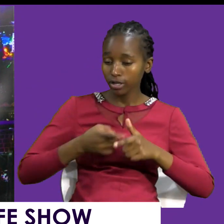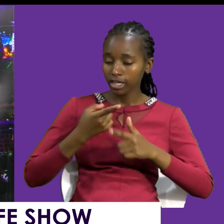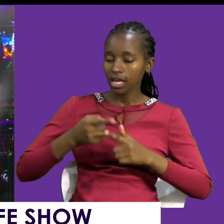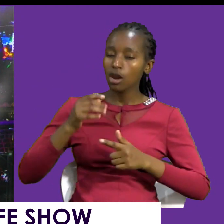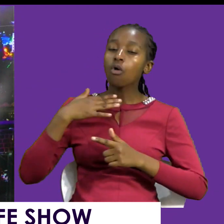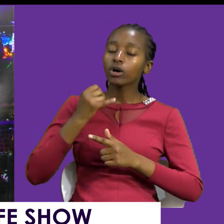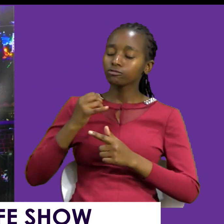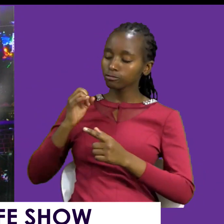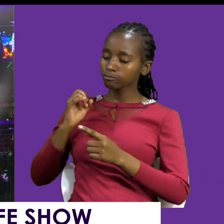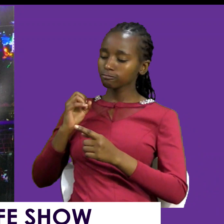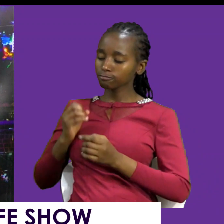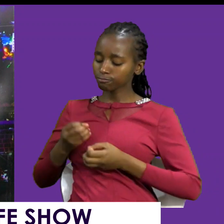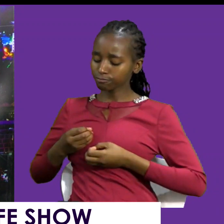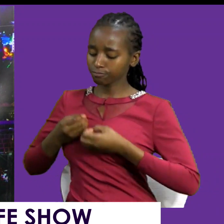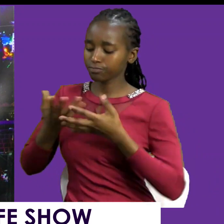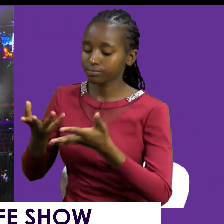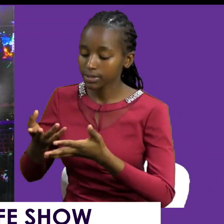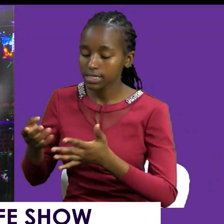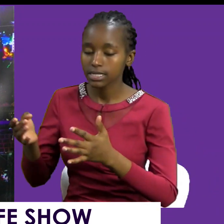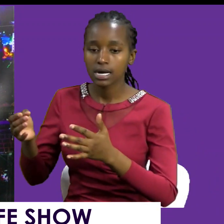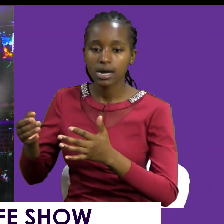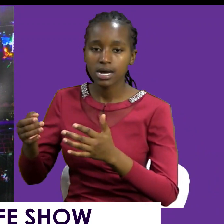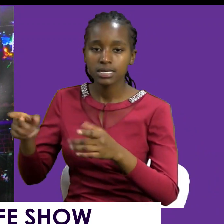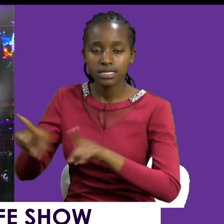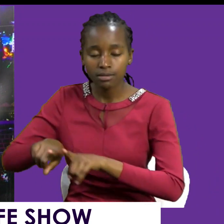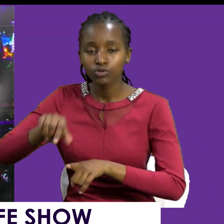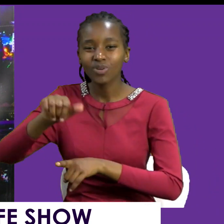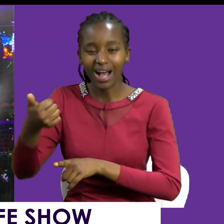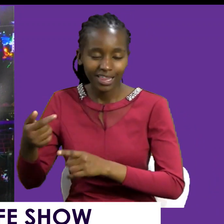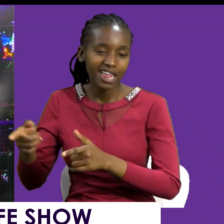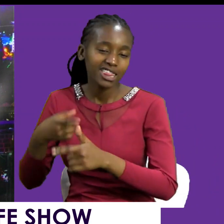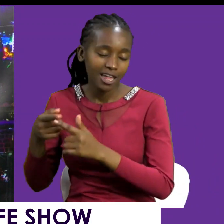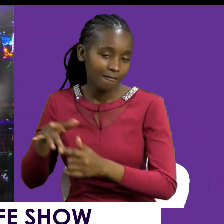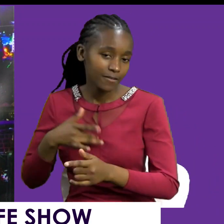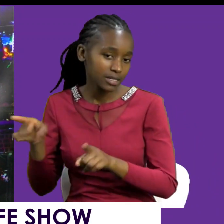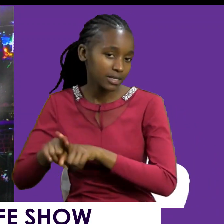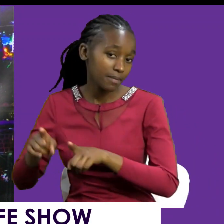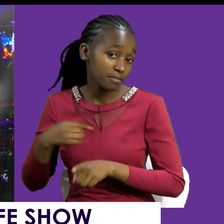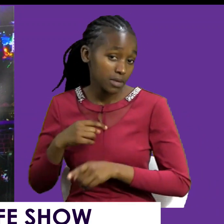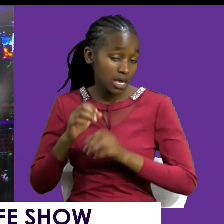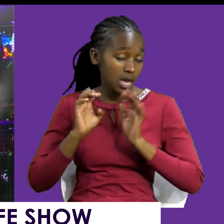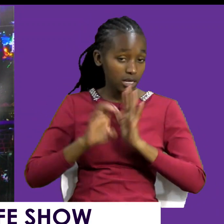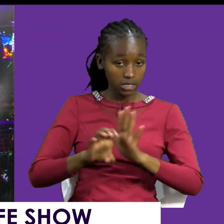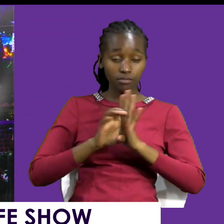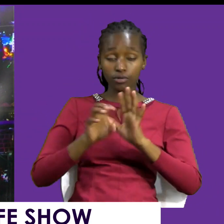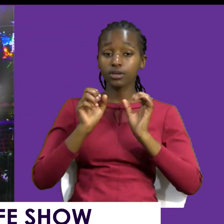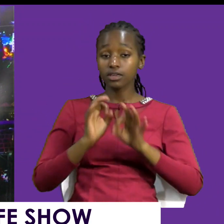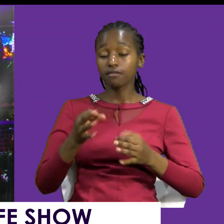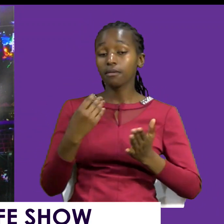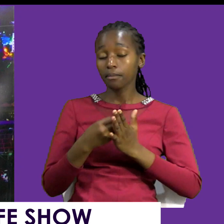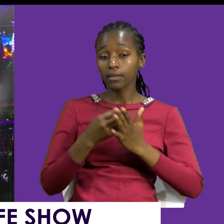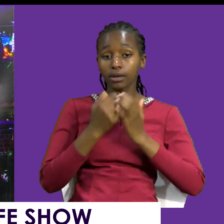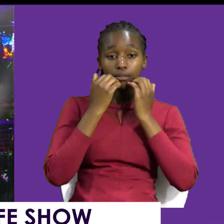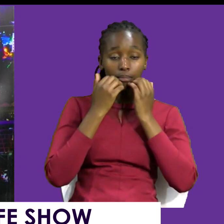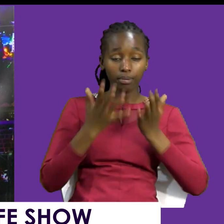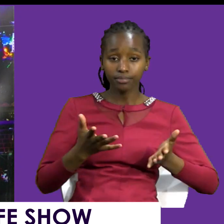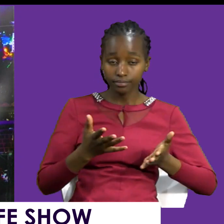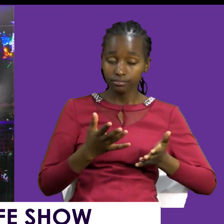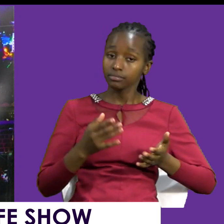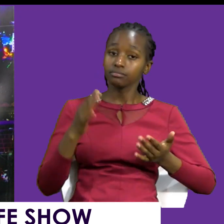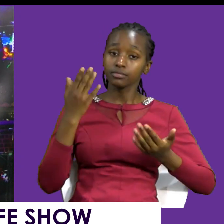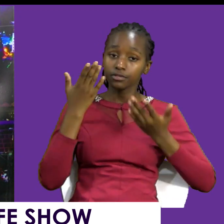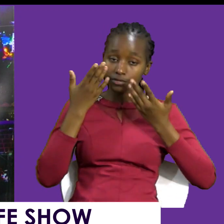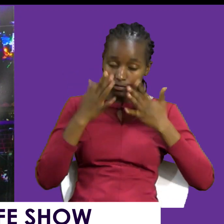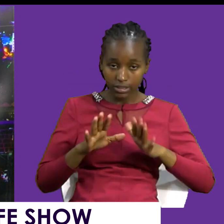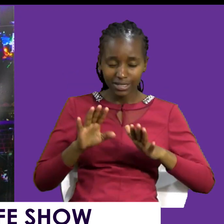a lot. Because, take for example, if you lack money, you may find yourself in a situation where more